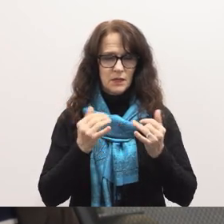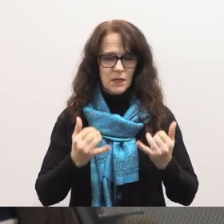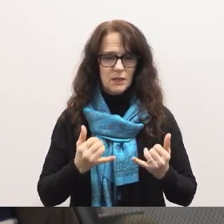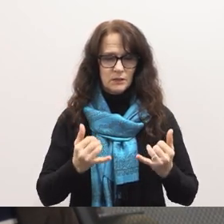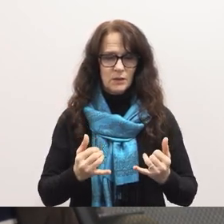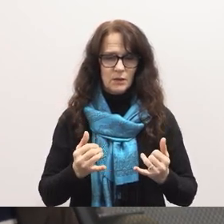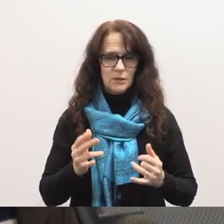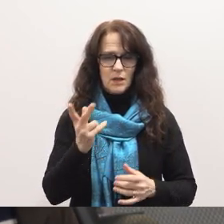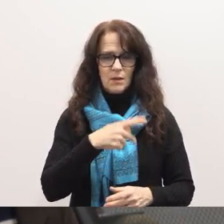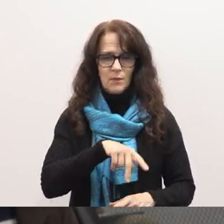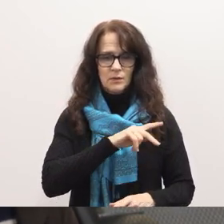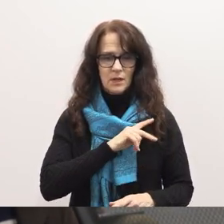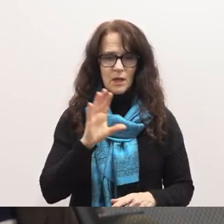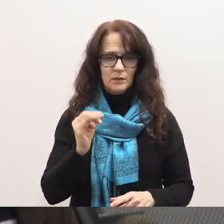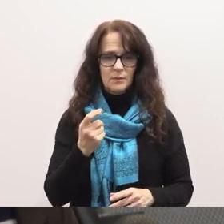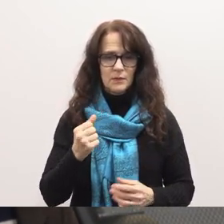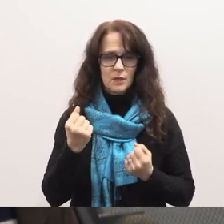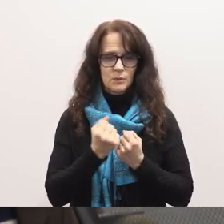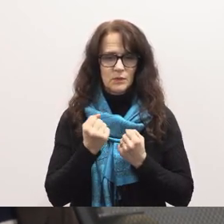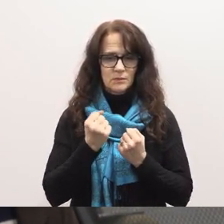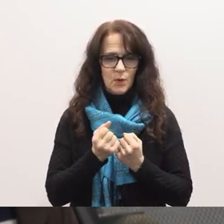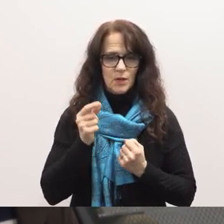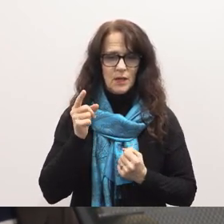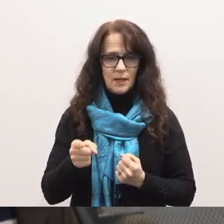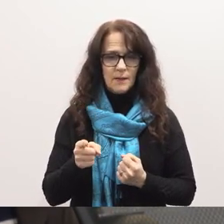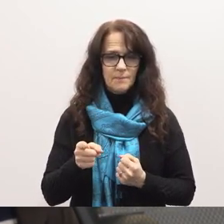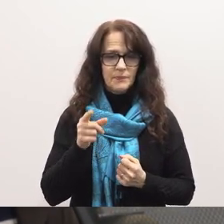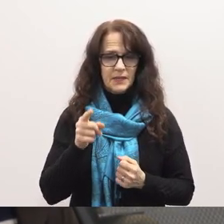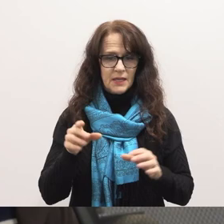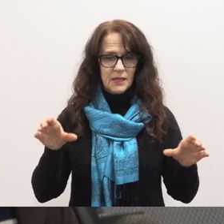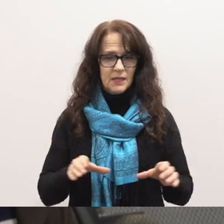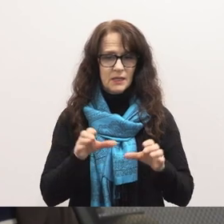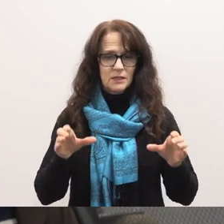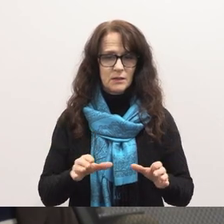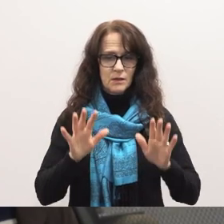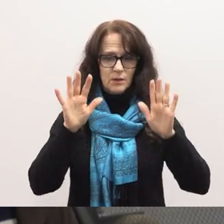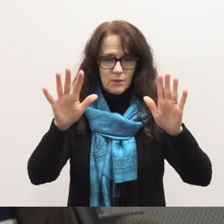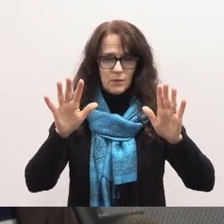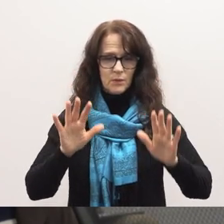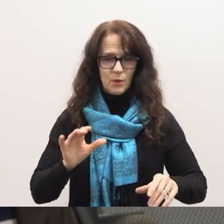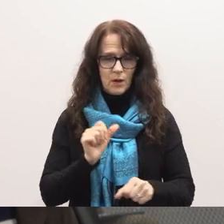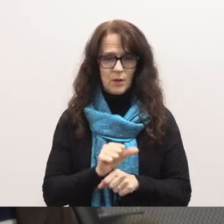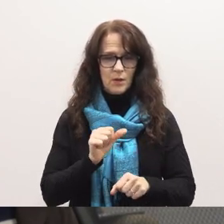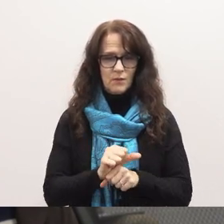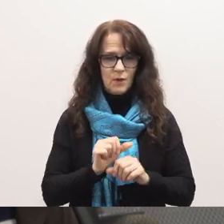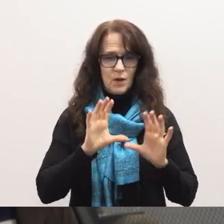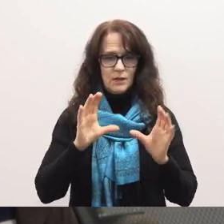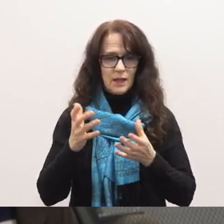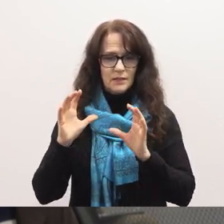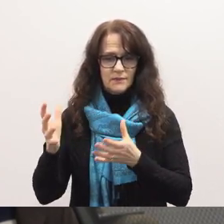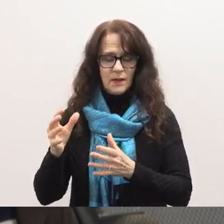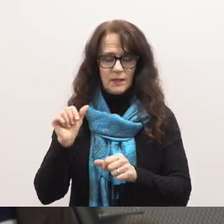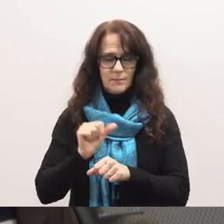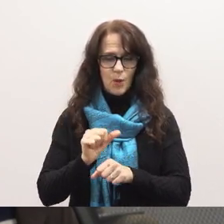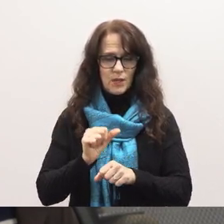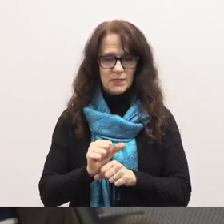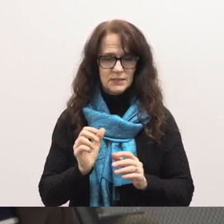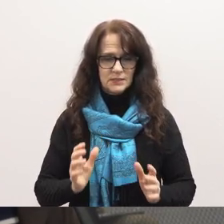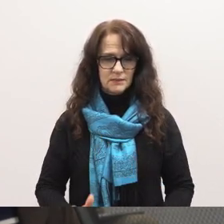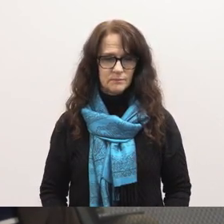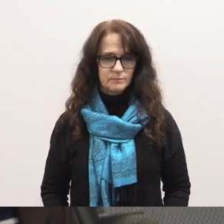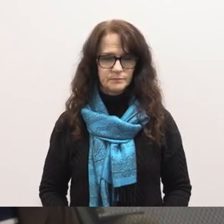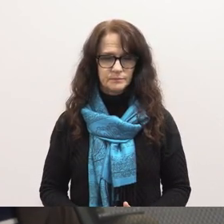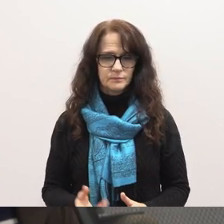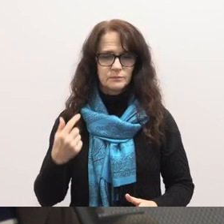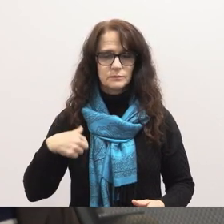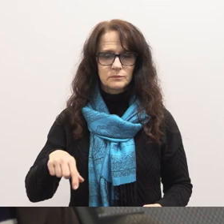Commission. We have supported him, and he has done tremendous work for classified employees. We